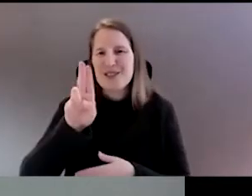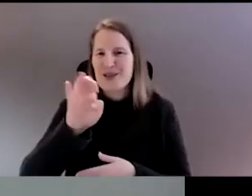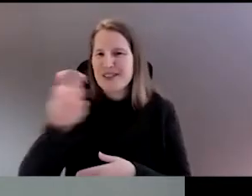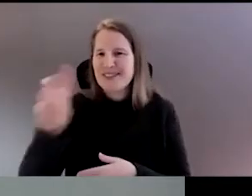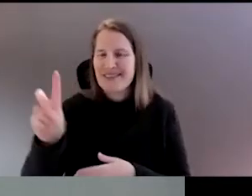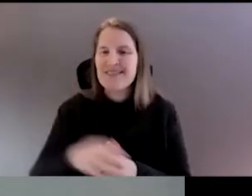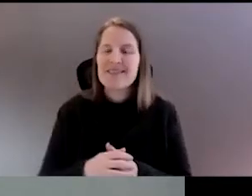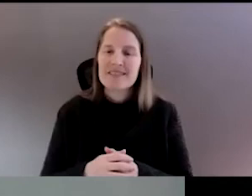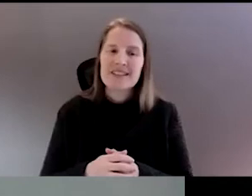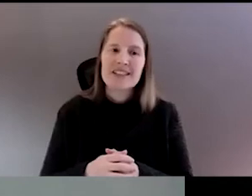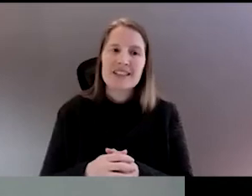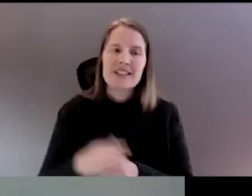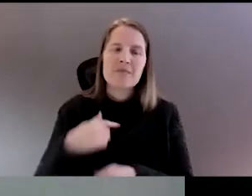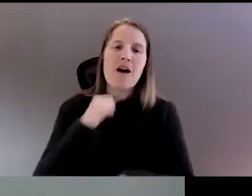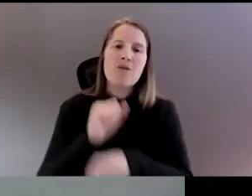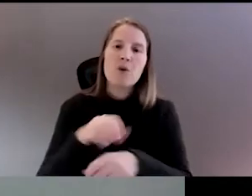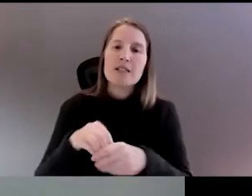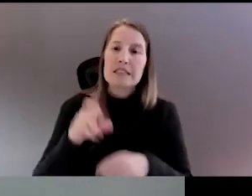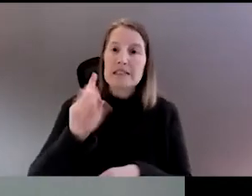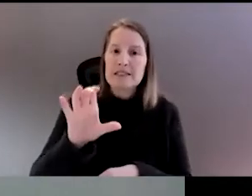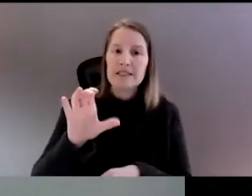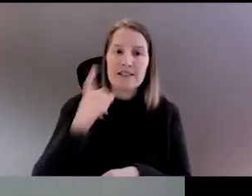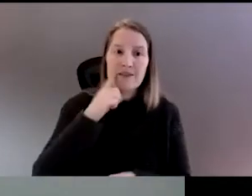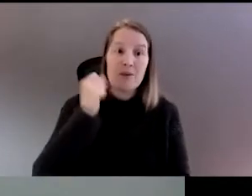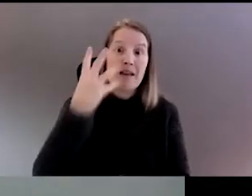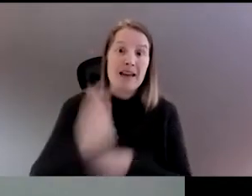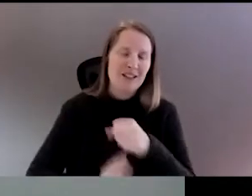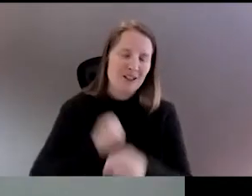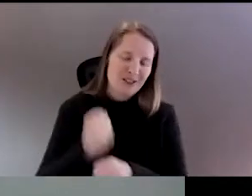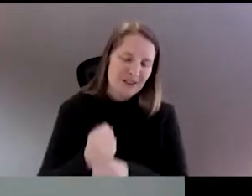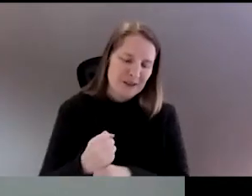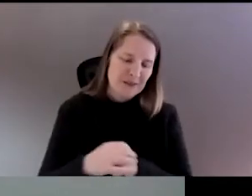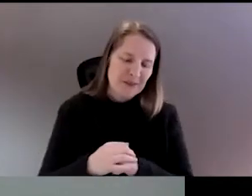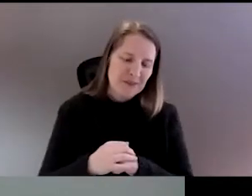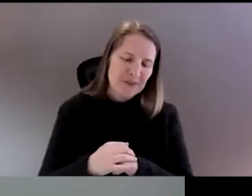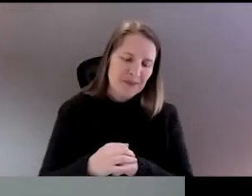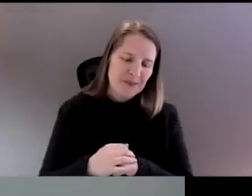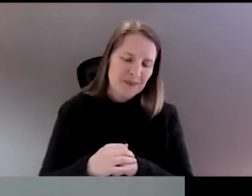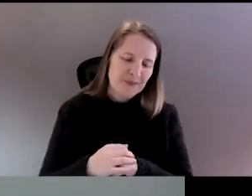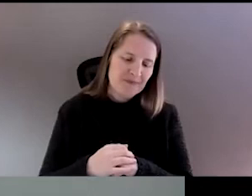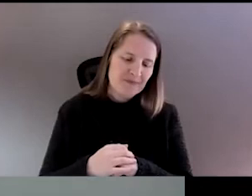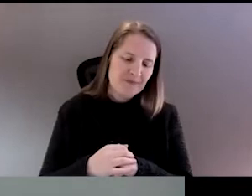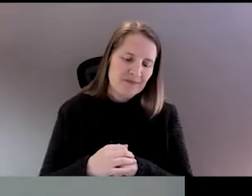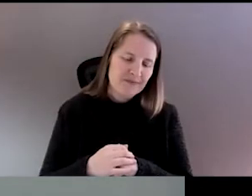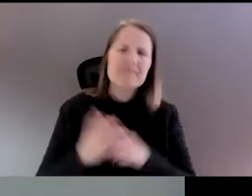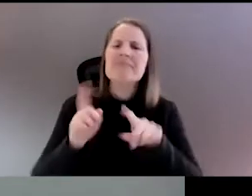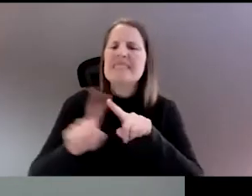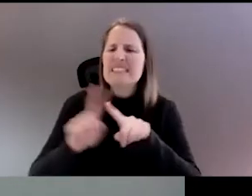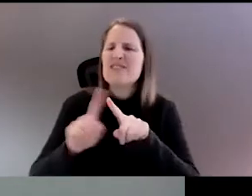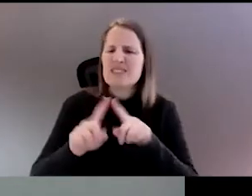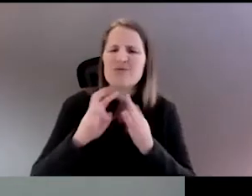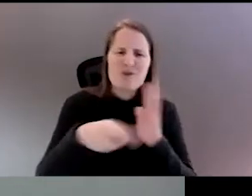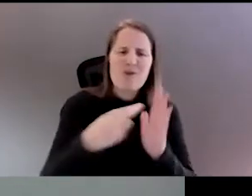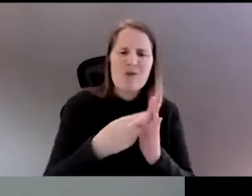worked in the District of Columbia for many years in various capacities, working